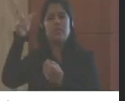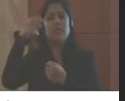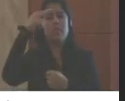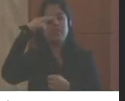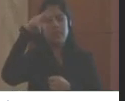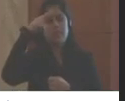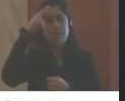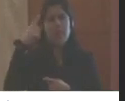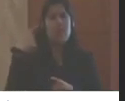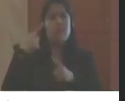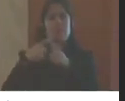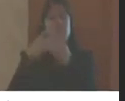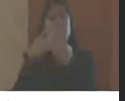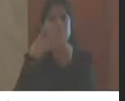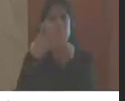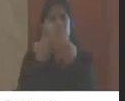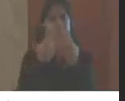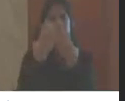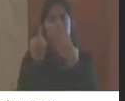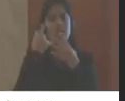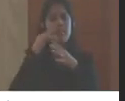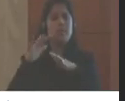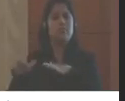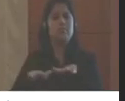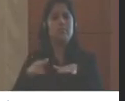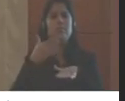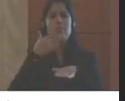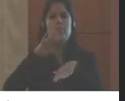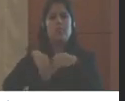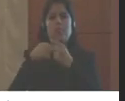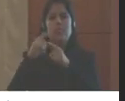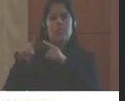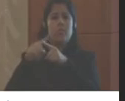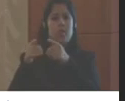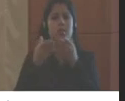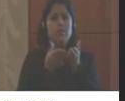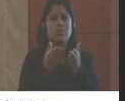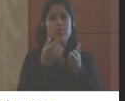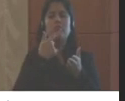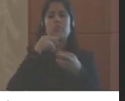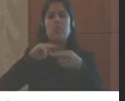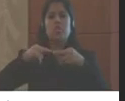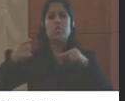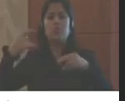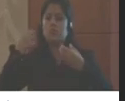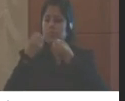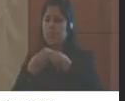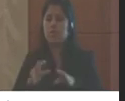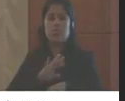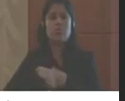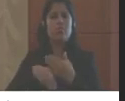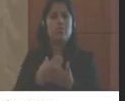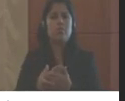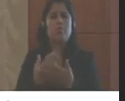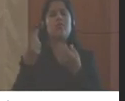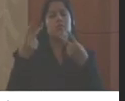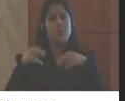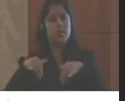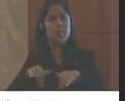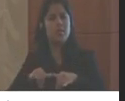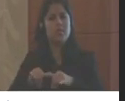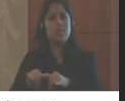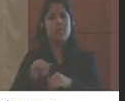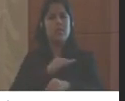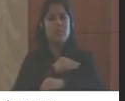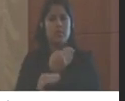donated by the Mexican society, making resource management transparent. Those resources that are destined to